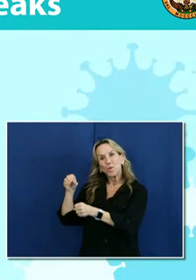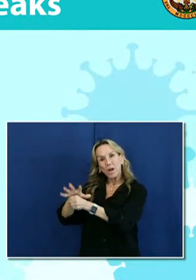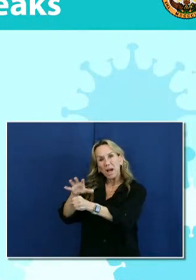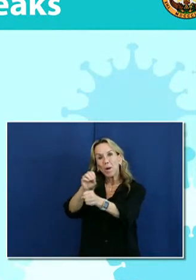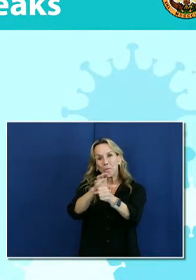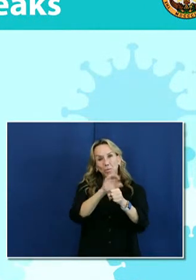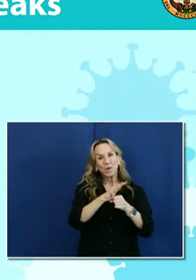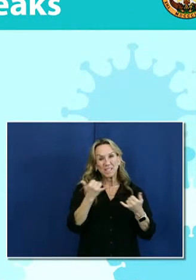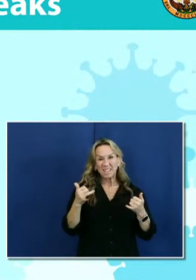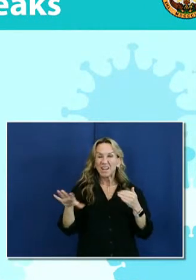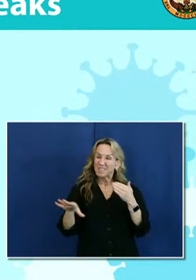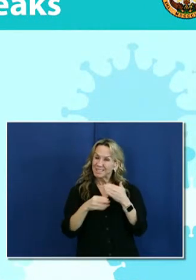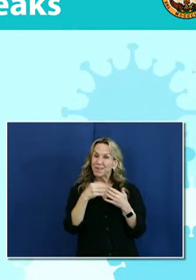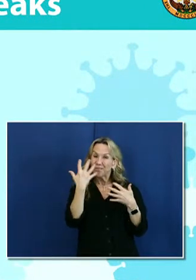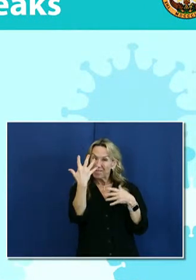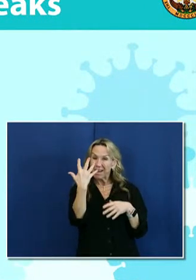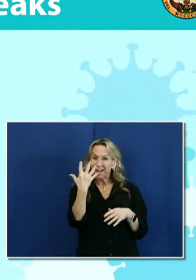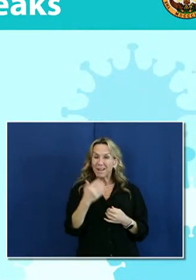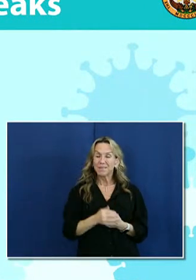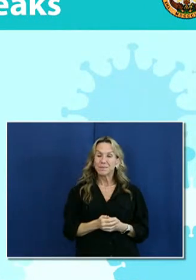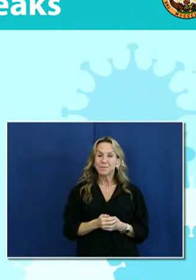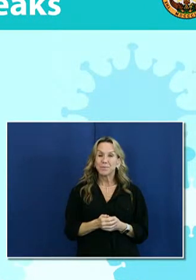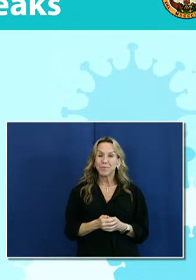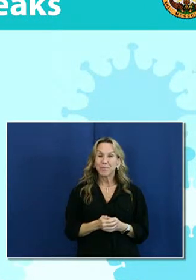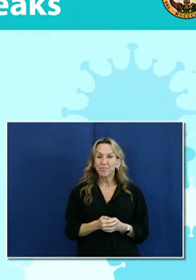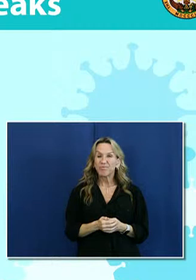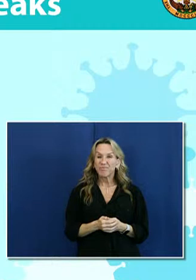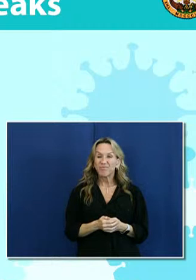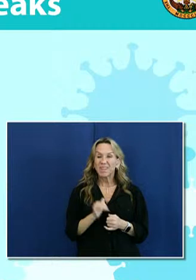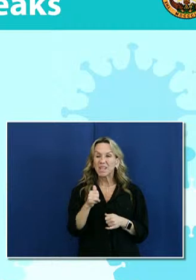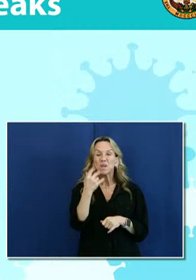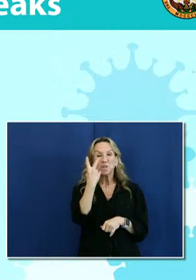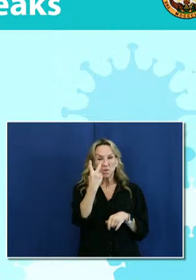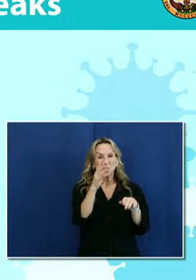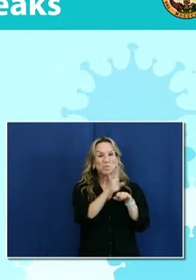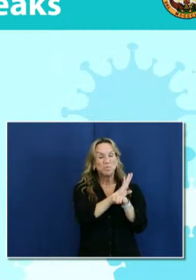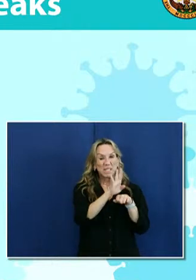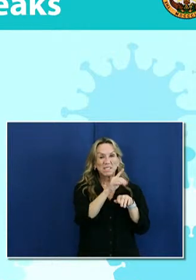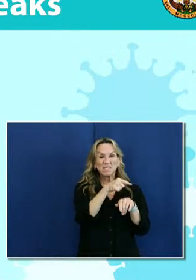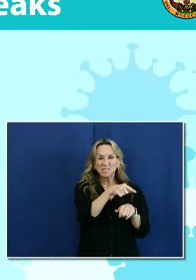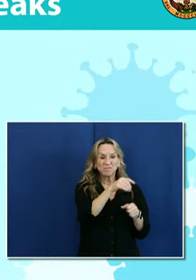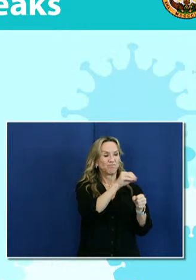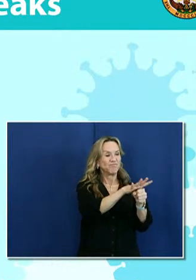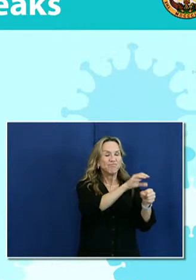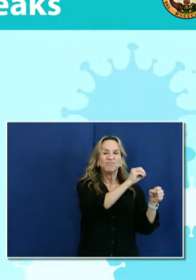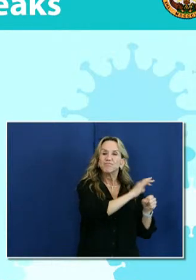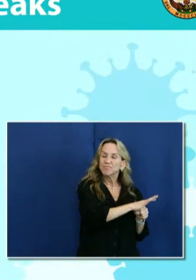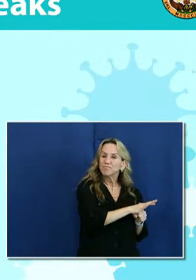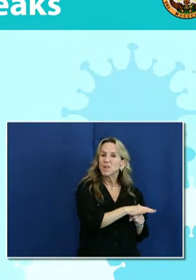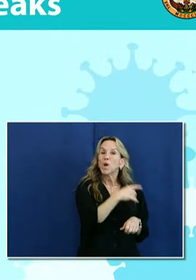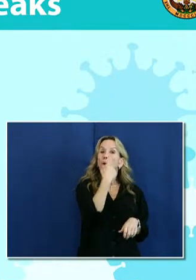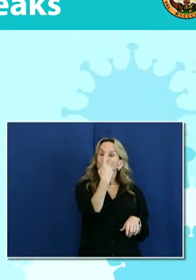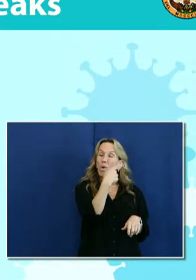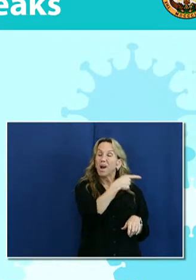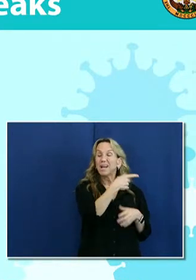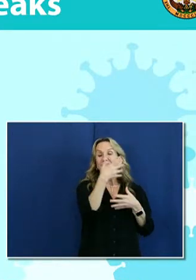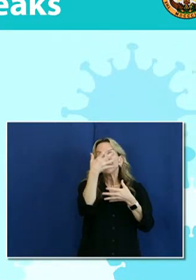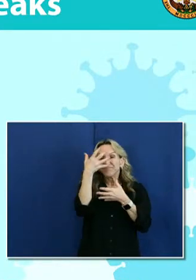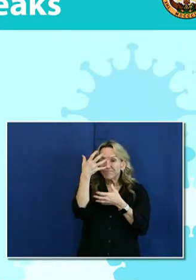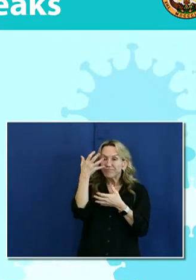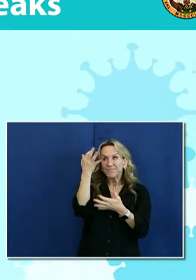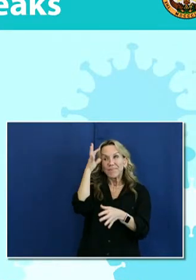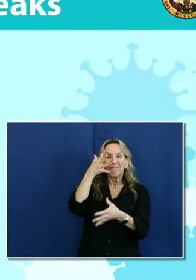our list, and this includes 2 businesses, 1 faith-based organization,